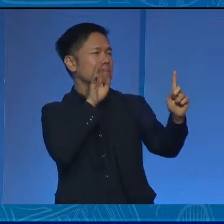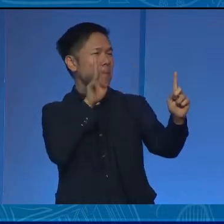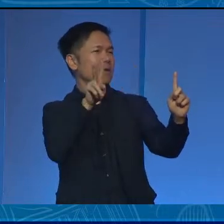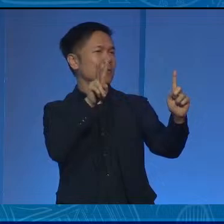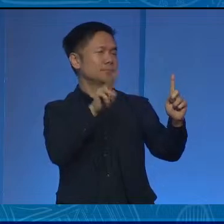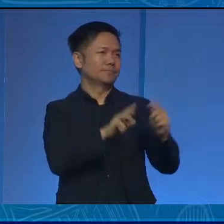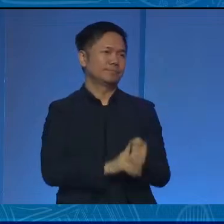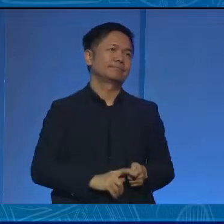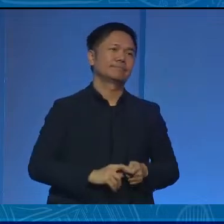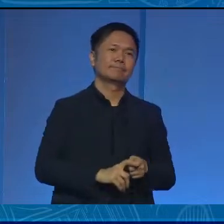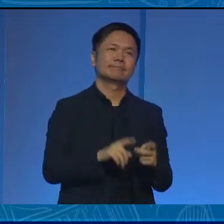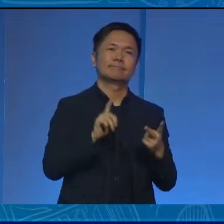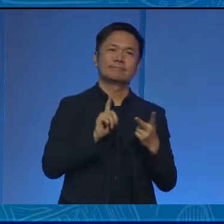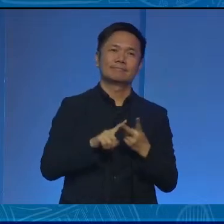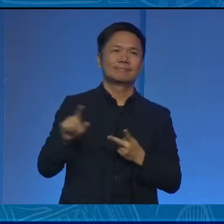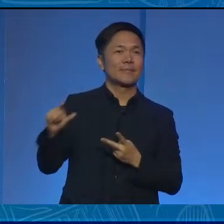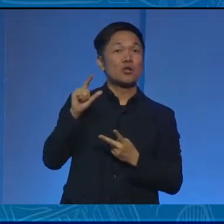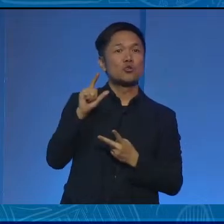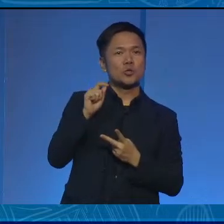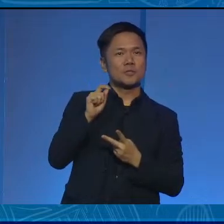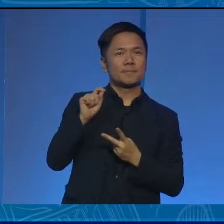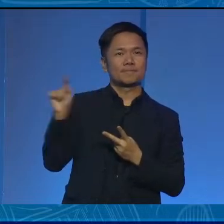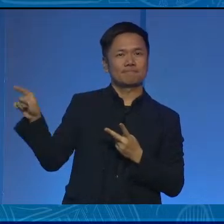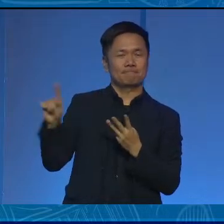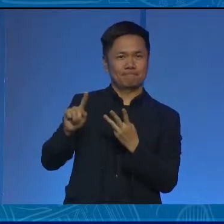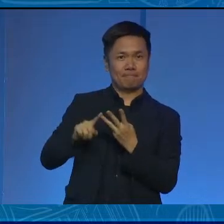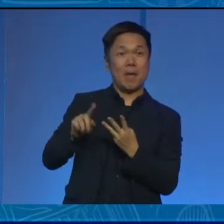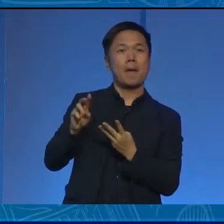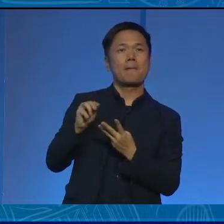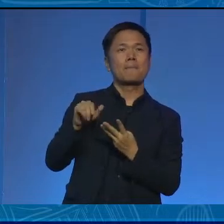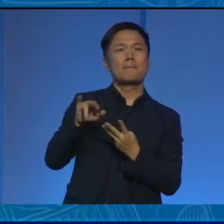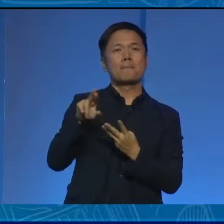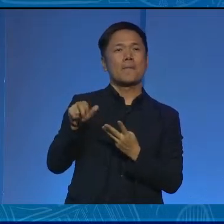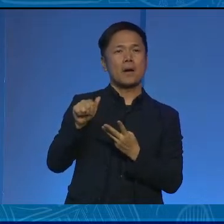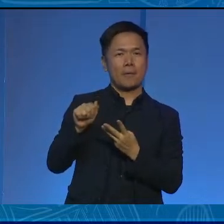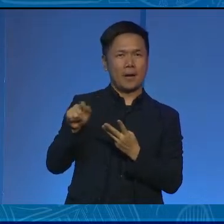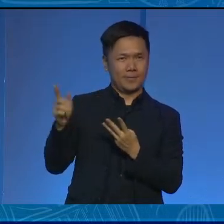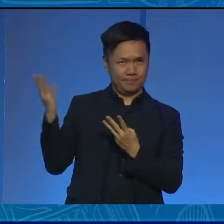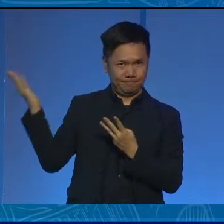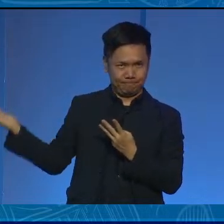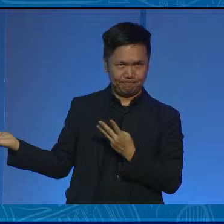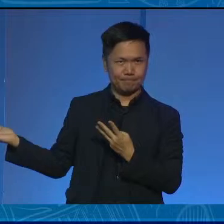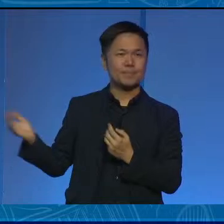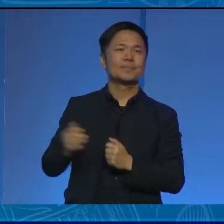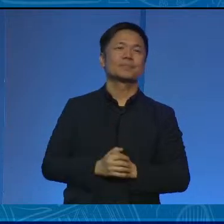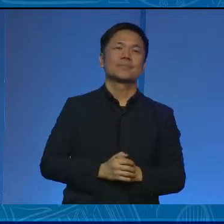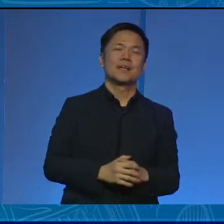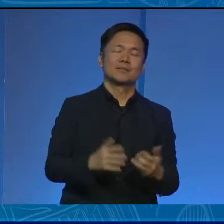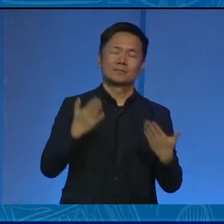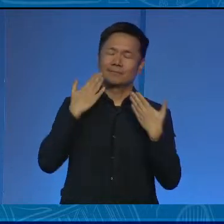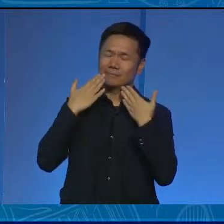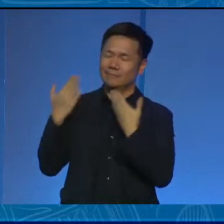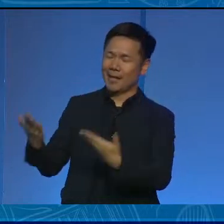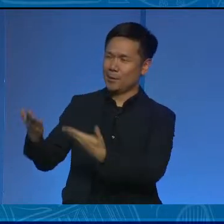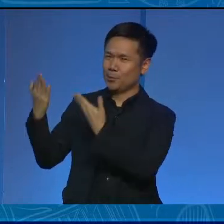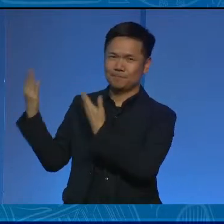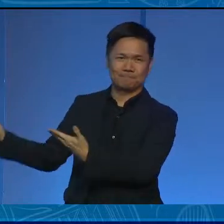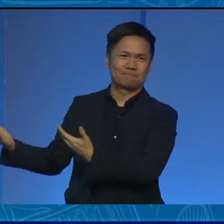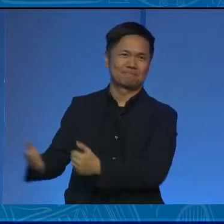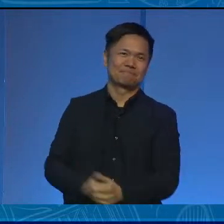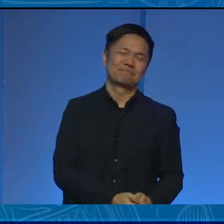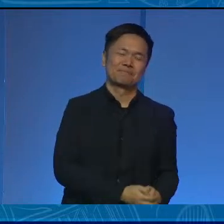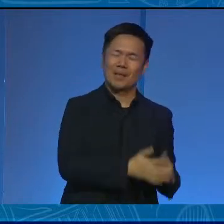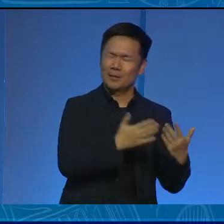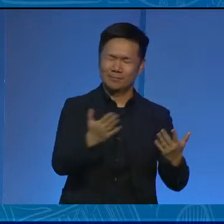Gilberto Teodoro Jr. and Secretary Maria Antonia Yulo Loezaga, thank you very